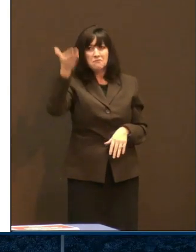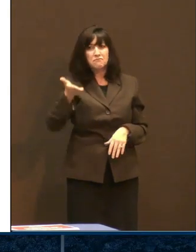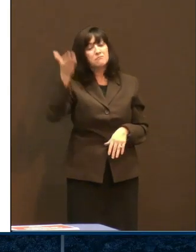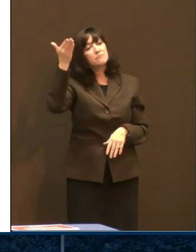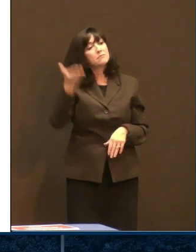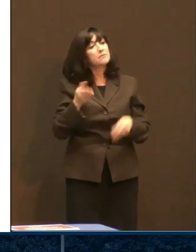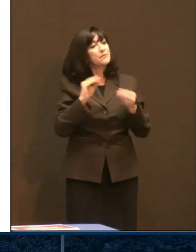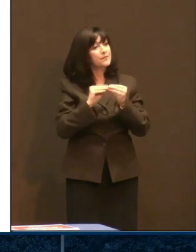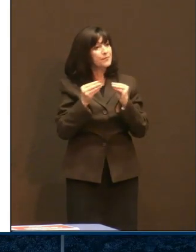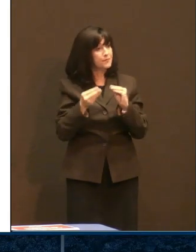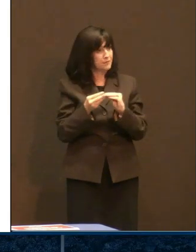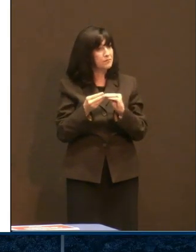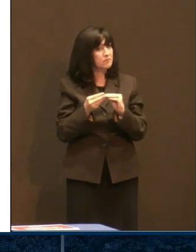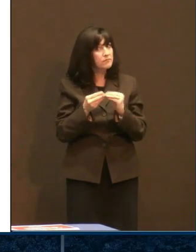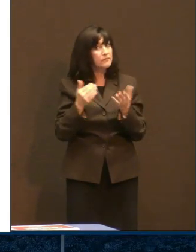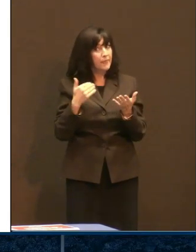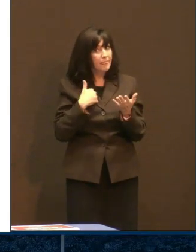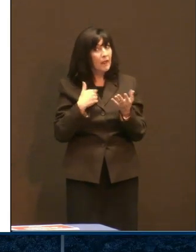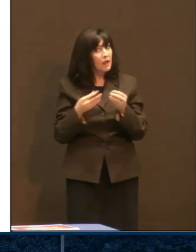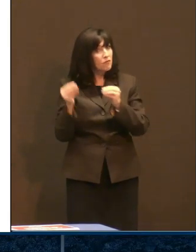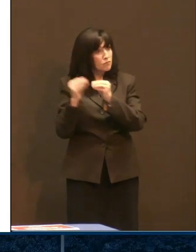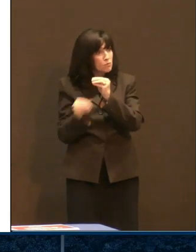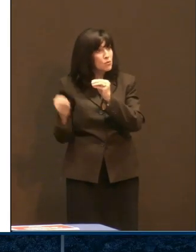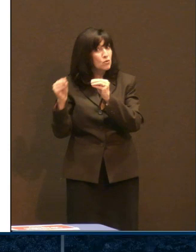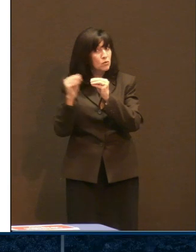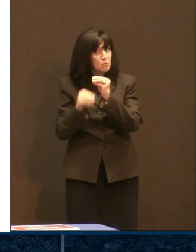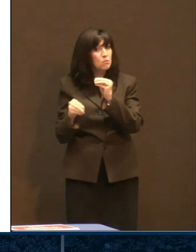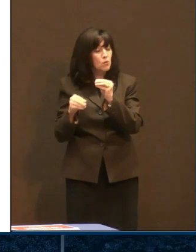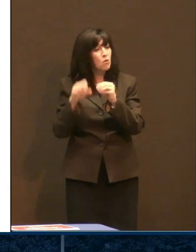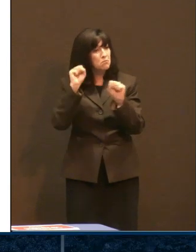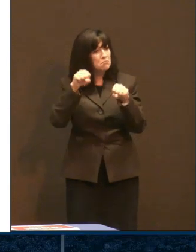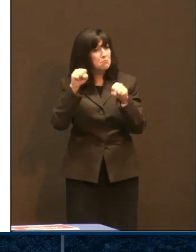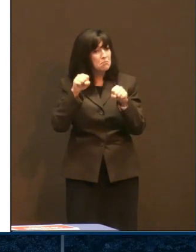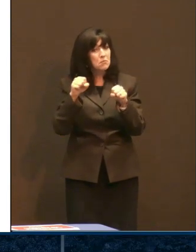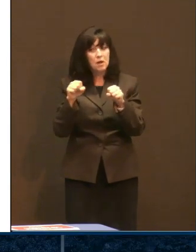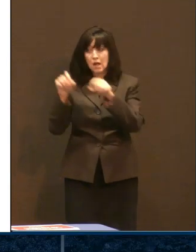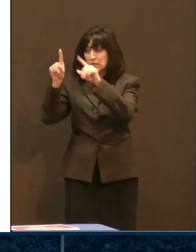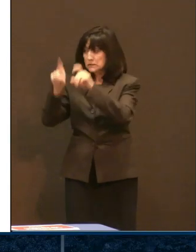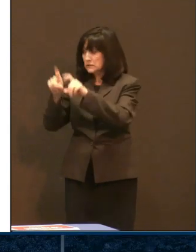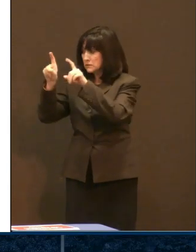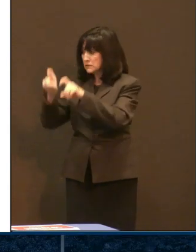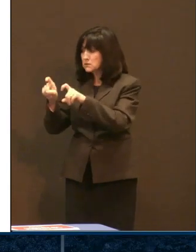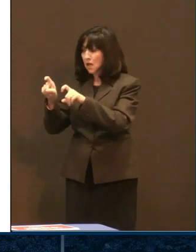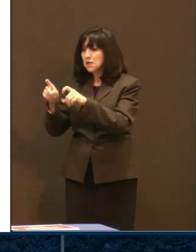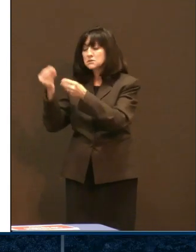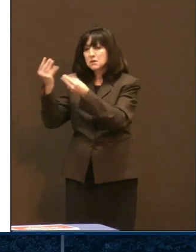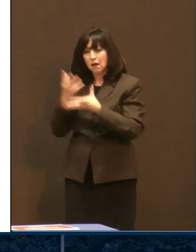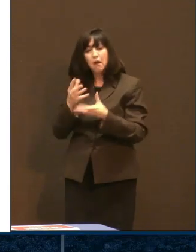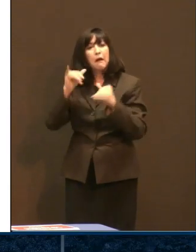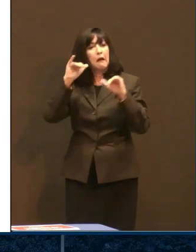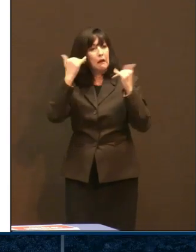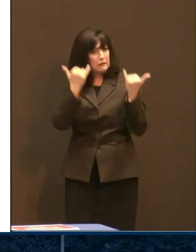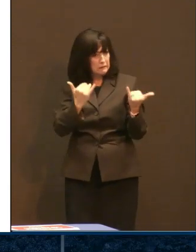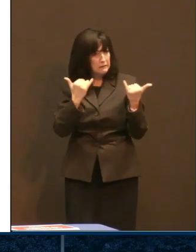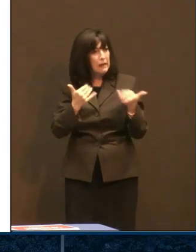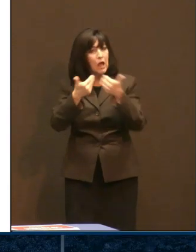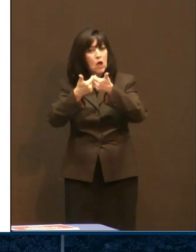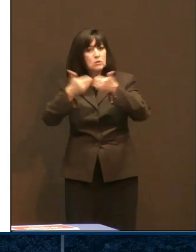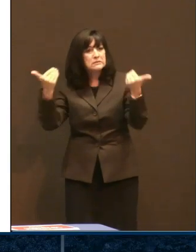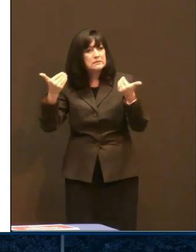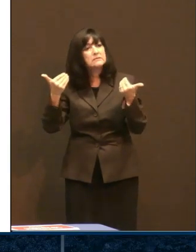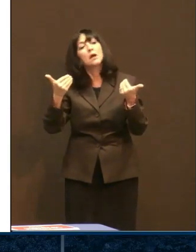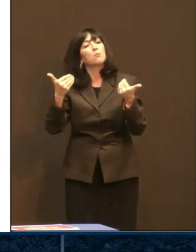have increasingly more and more testing data by race, by ethnicity. We don't have a total data